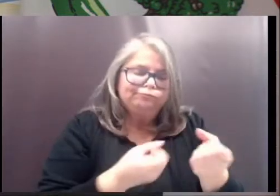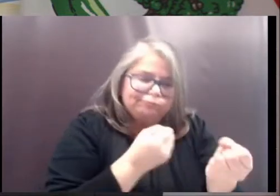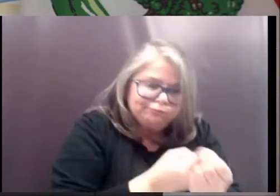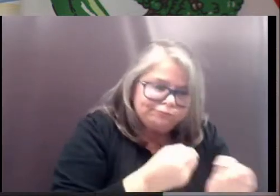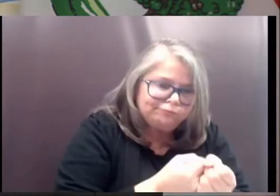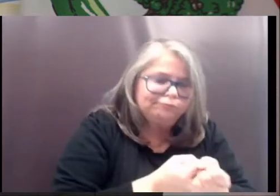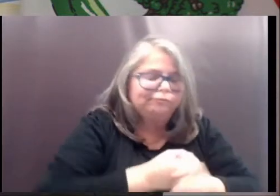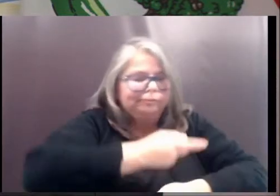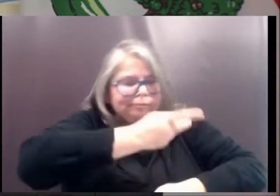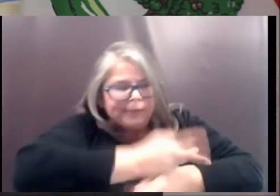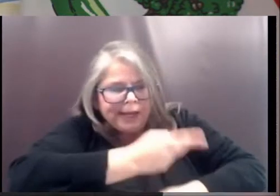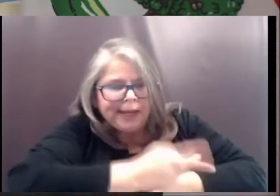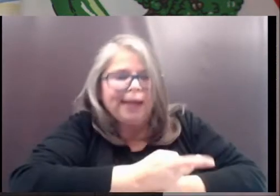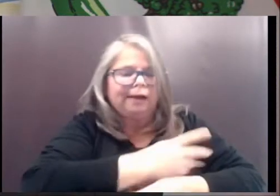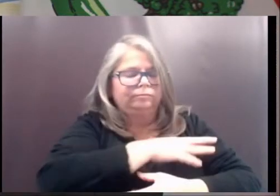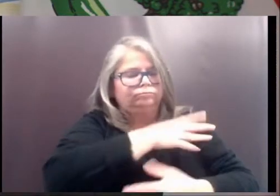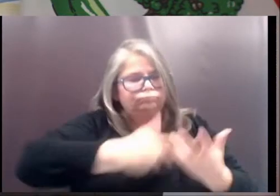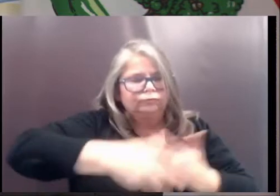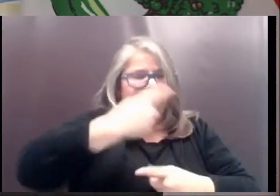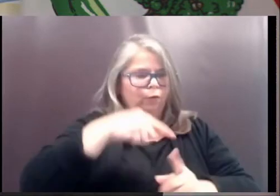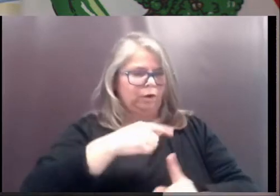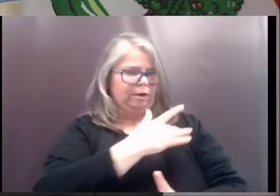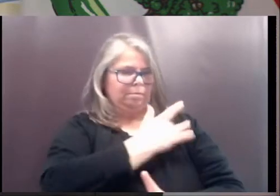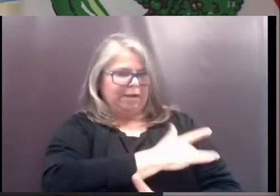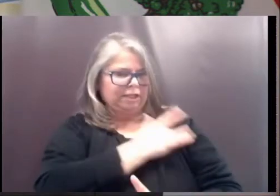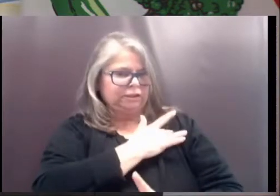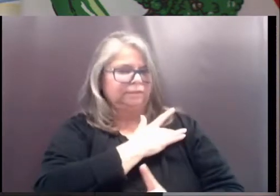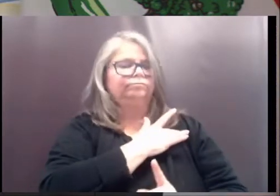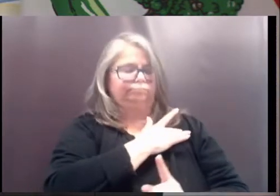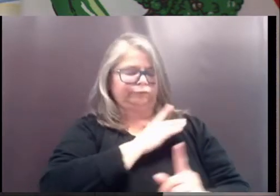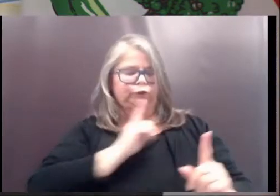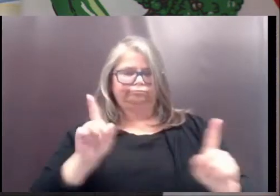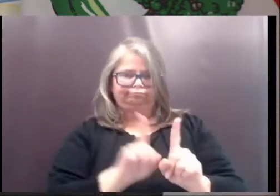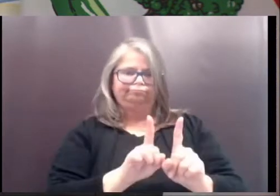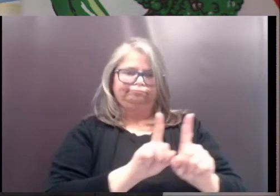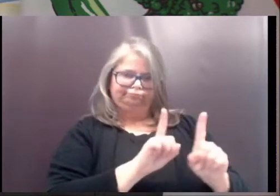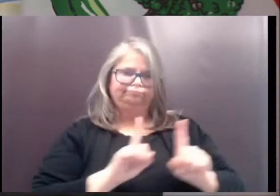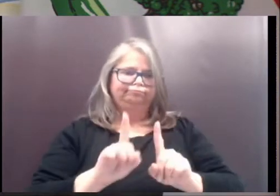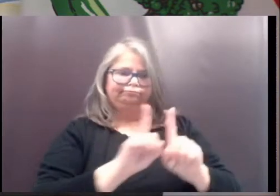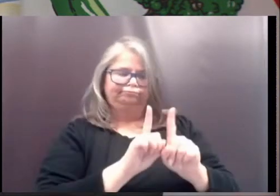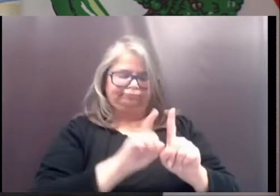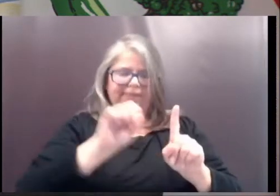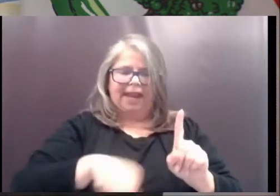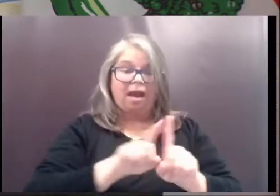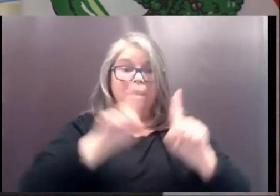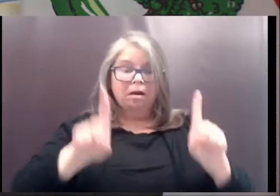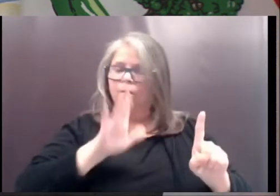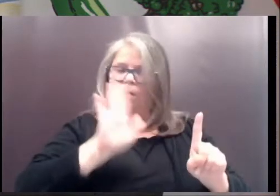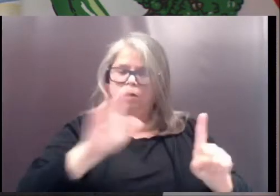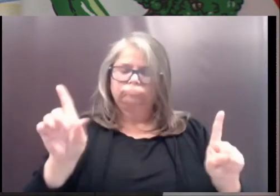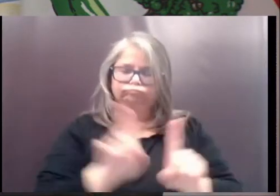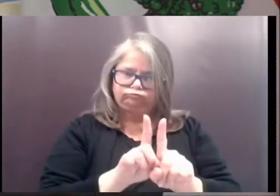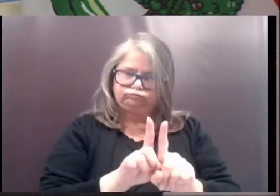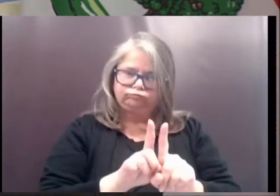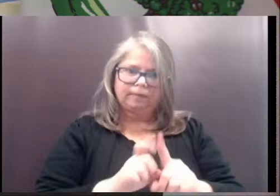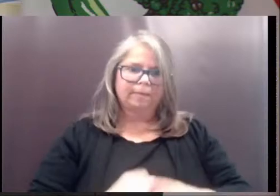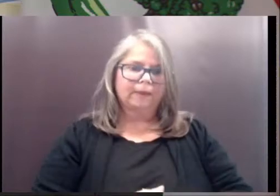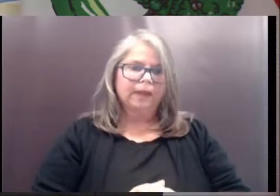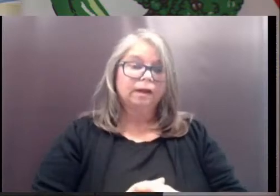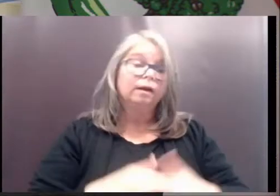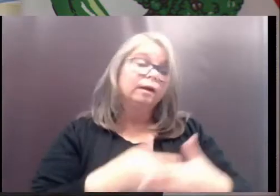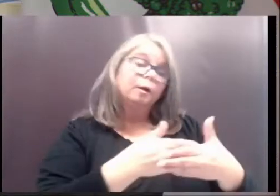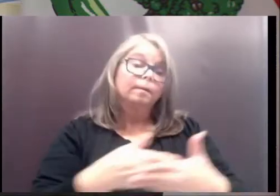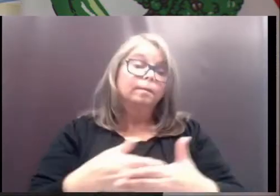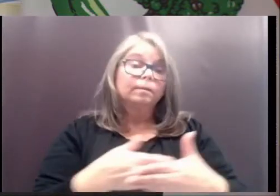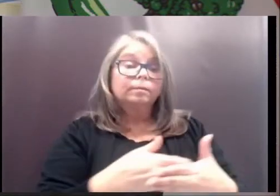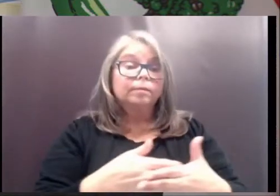our patients or residents, and are designated for that patient or resident. Our pediatric or newborn patients are